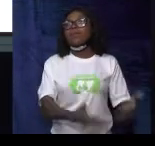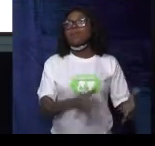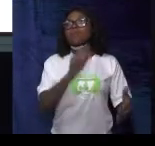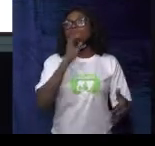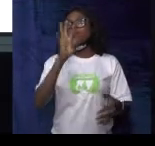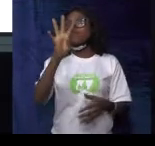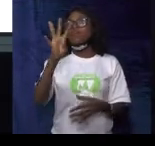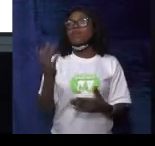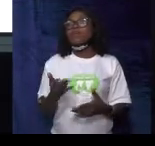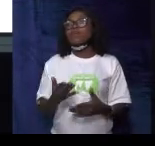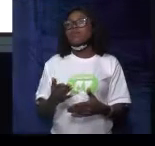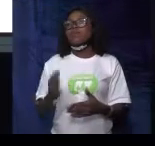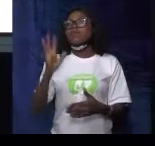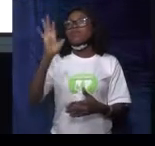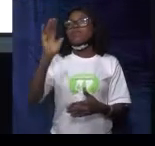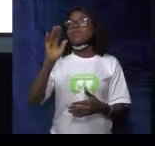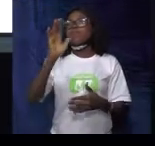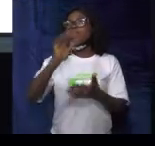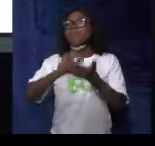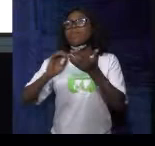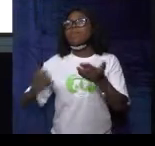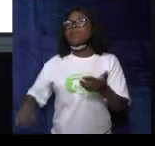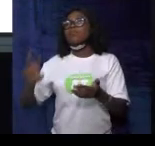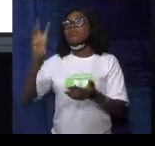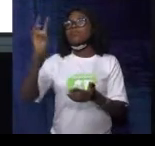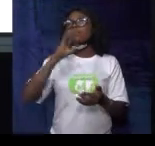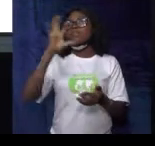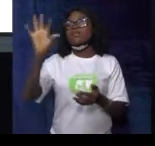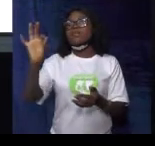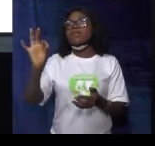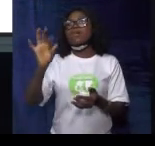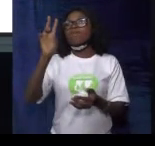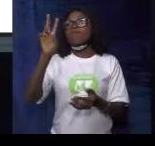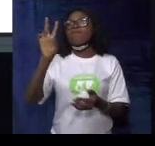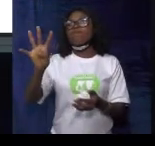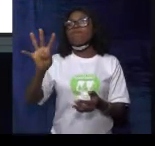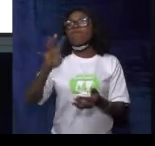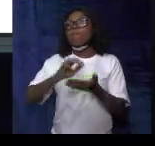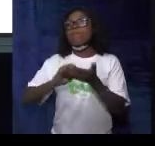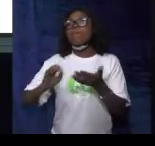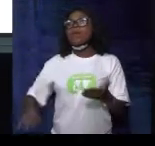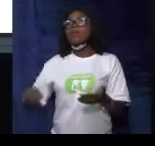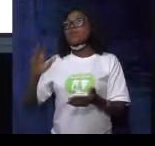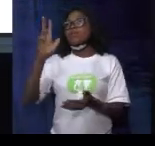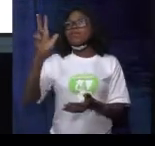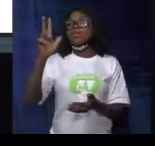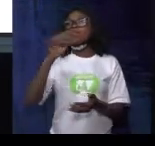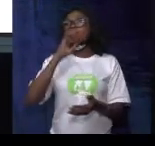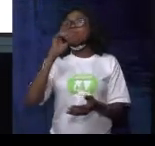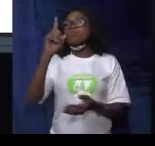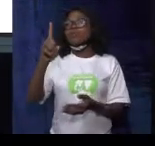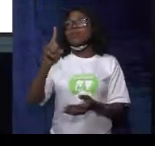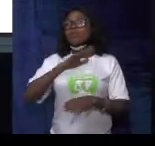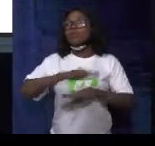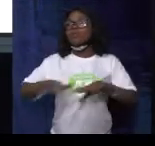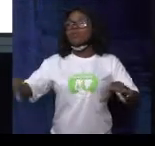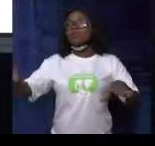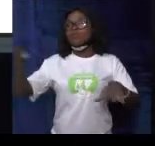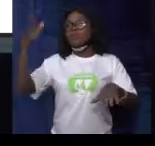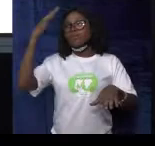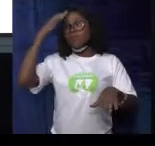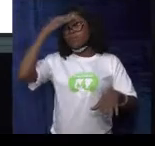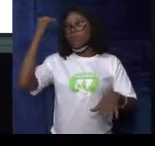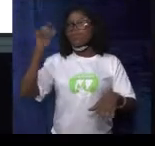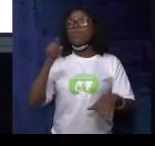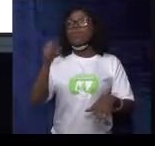go. I'm left with 4 here. 15 minus 6 is 9. 4 minus 1 is 4 minus 3 is